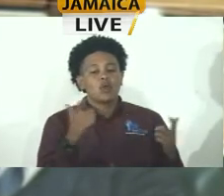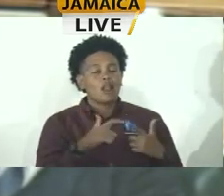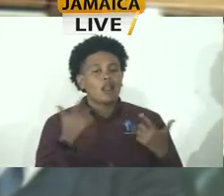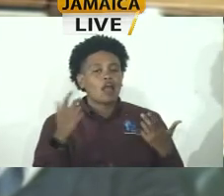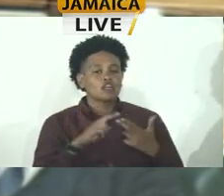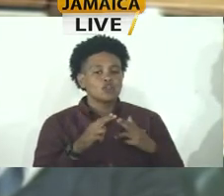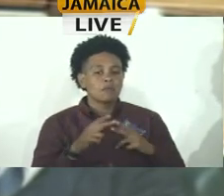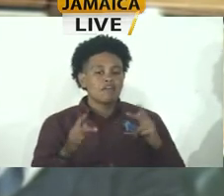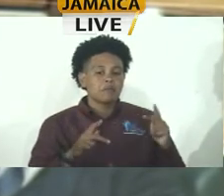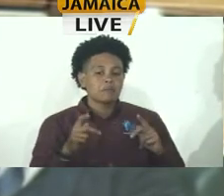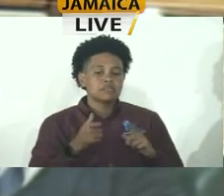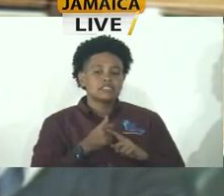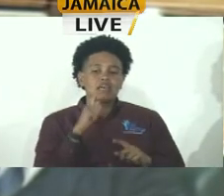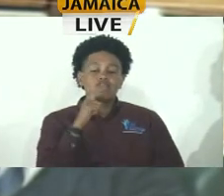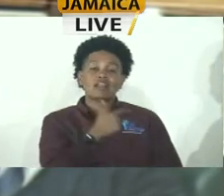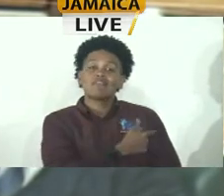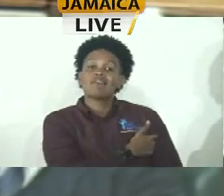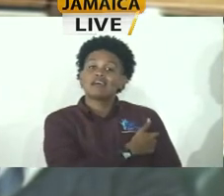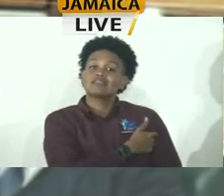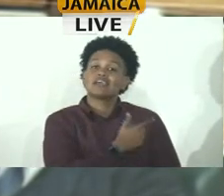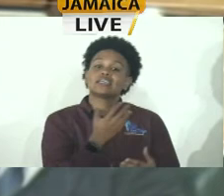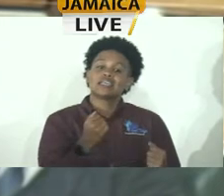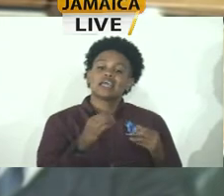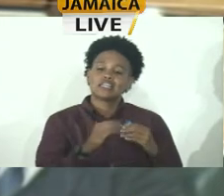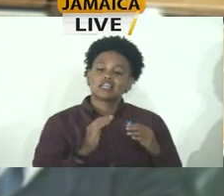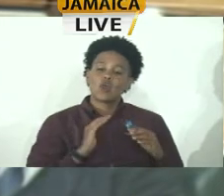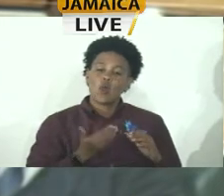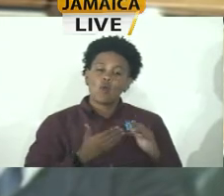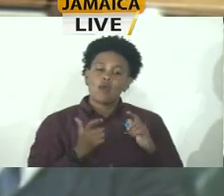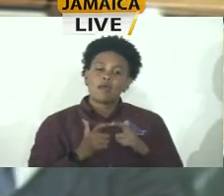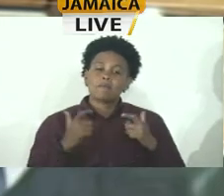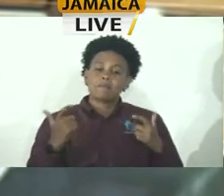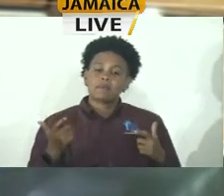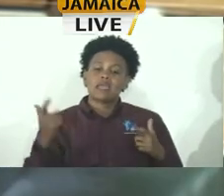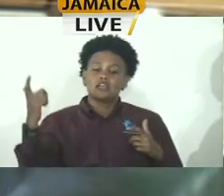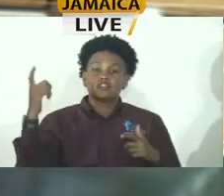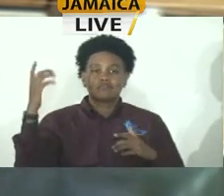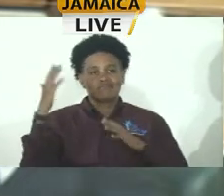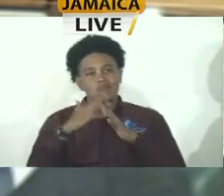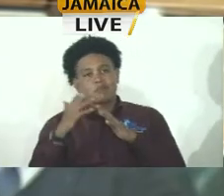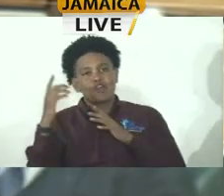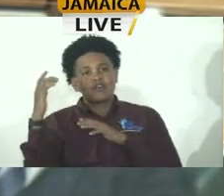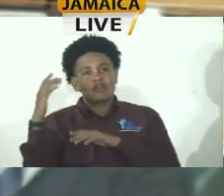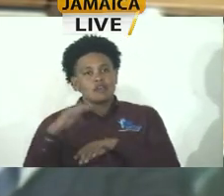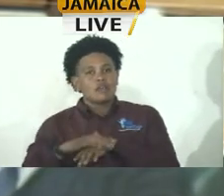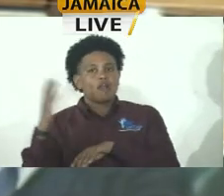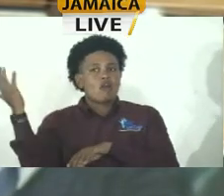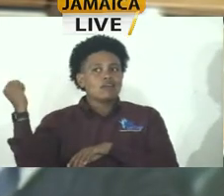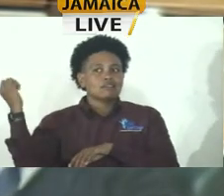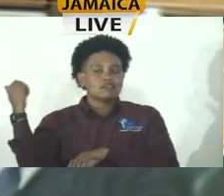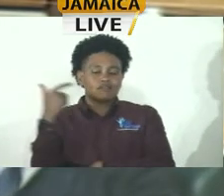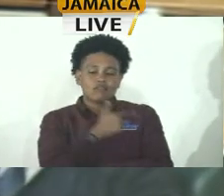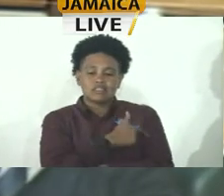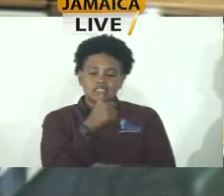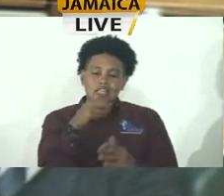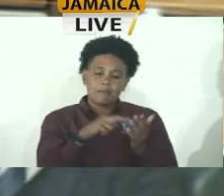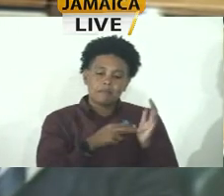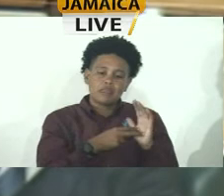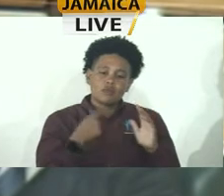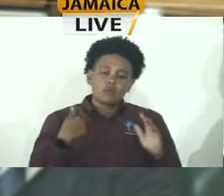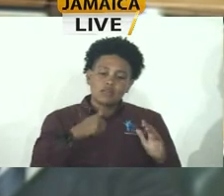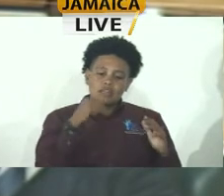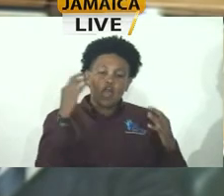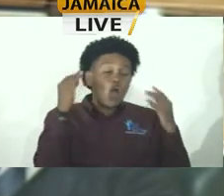of persons being vaccinated in our major source markets so madam speaker it is not that we are not